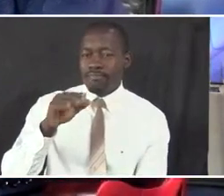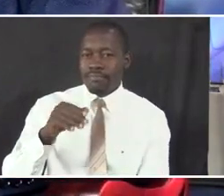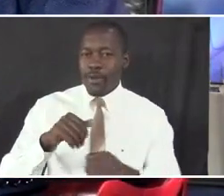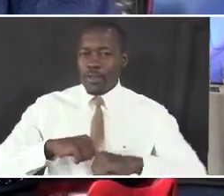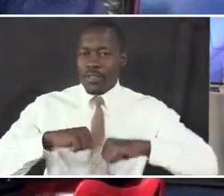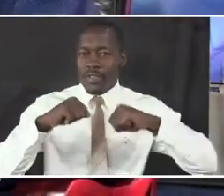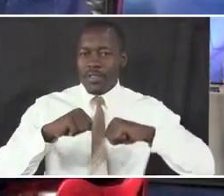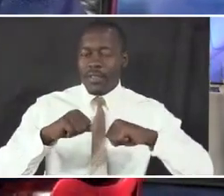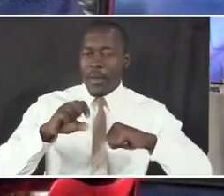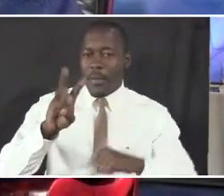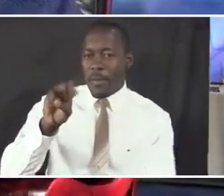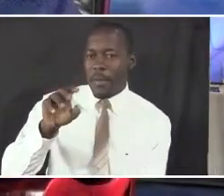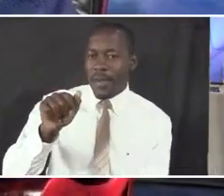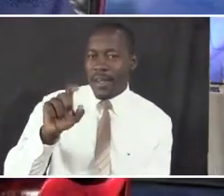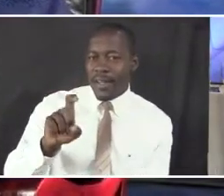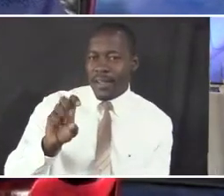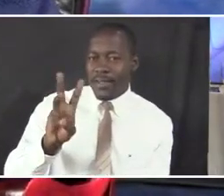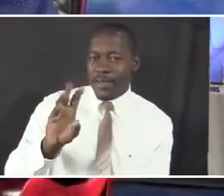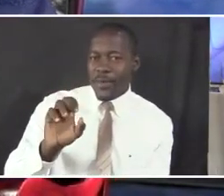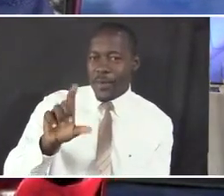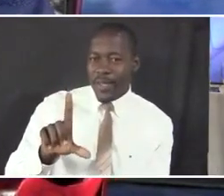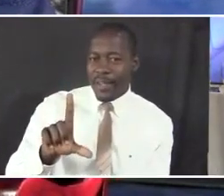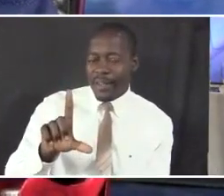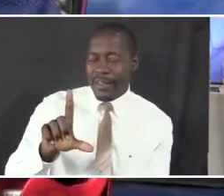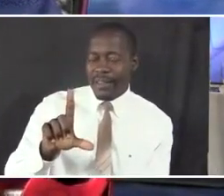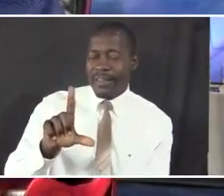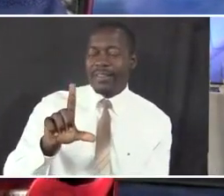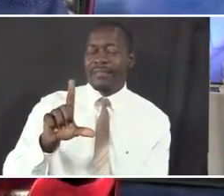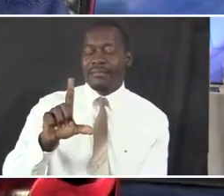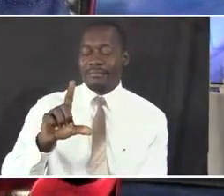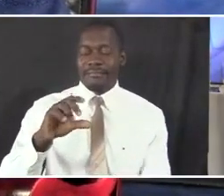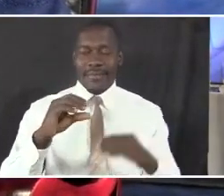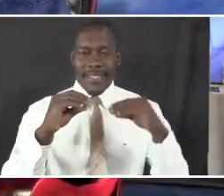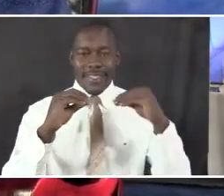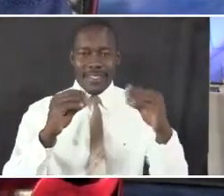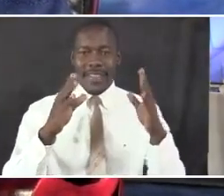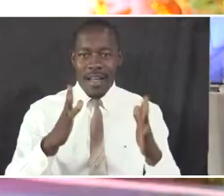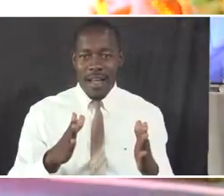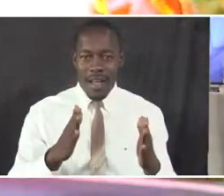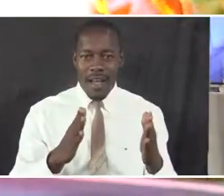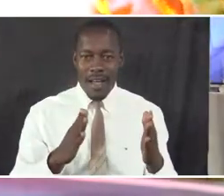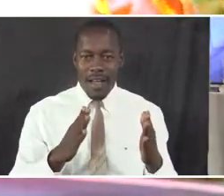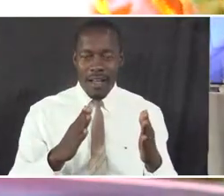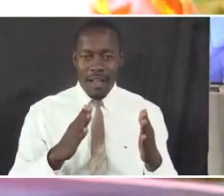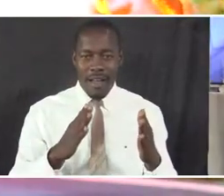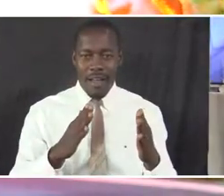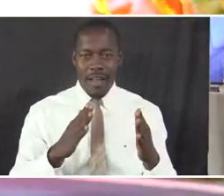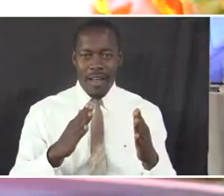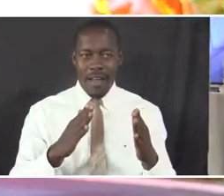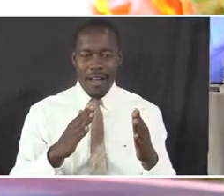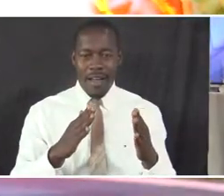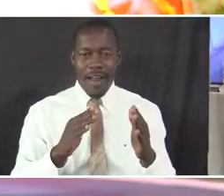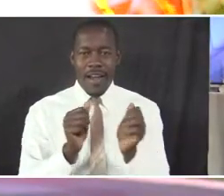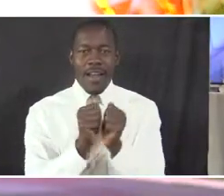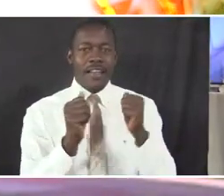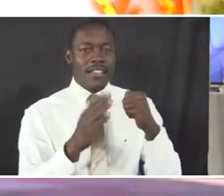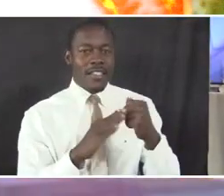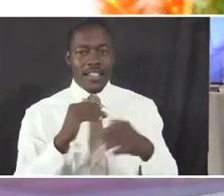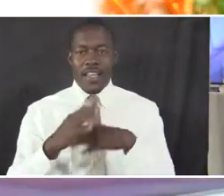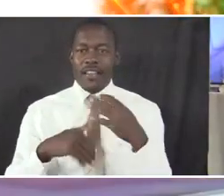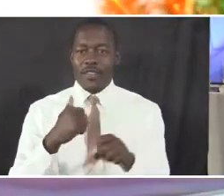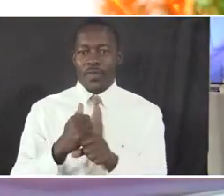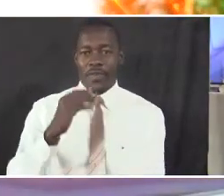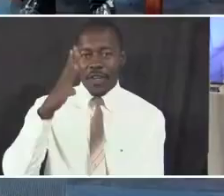School. I am a teacher by choice and by profession with 19 years of experience in